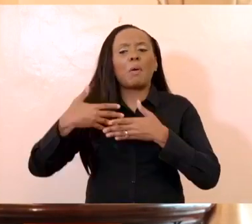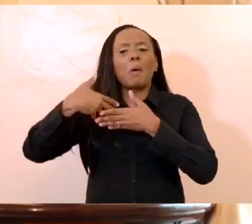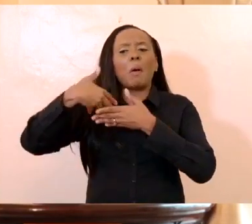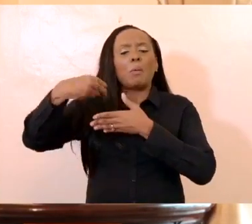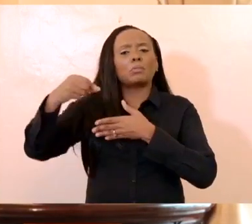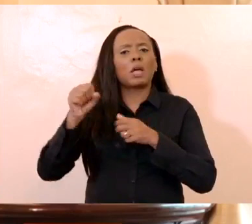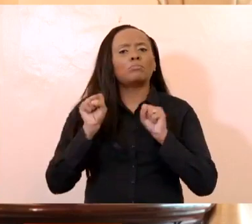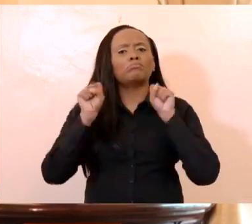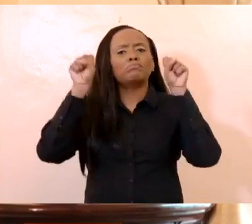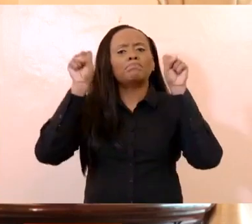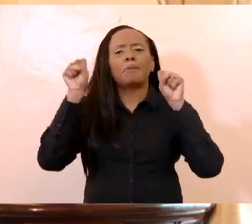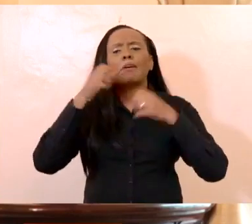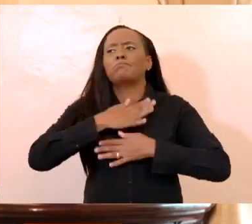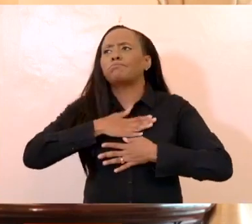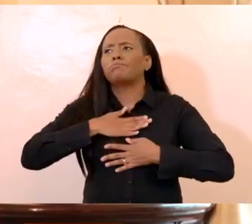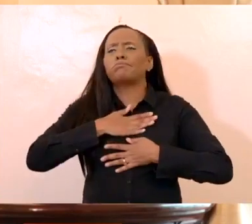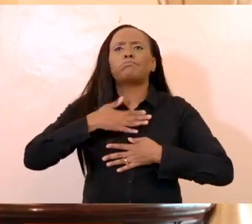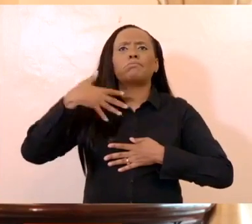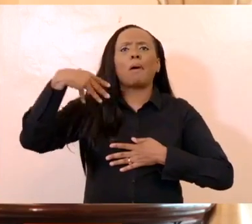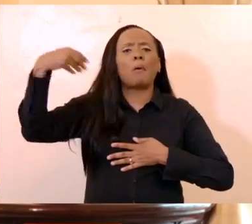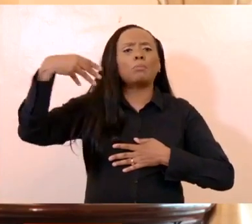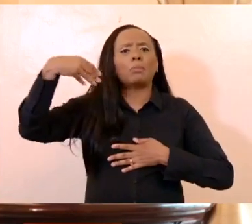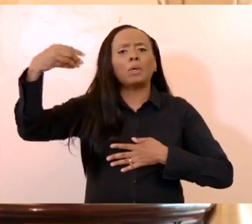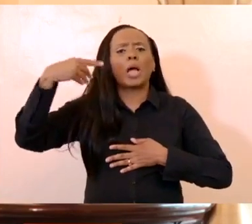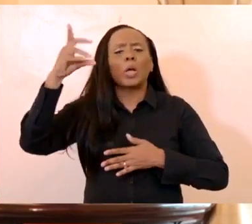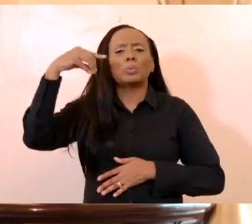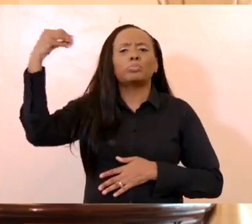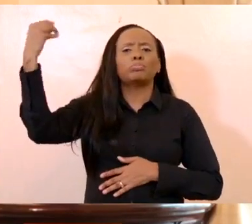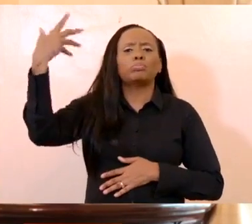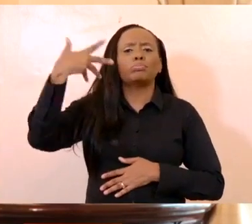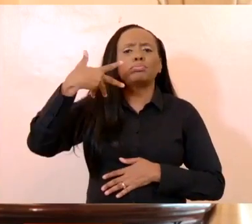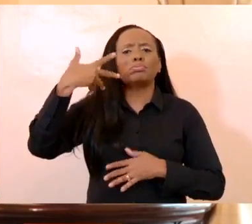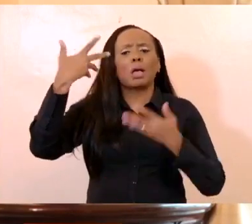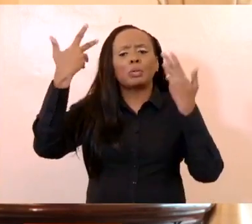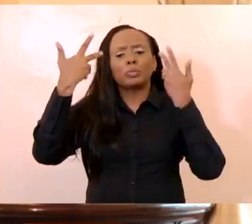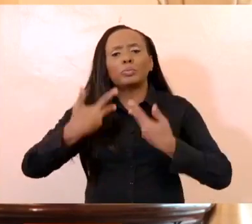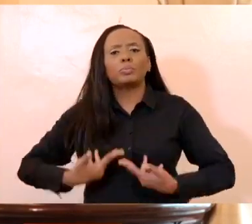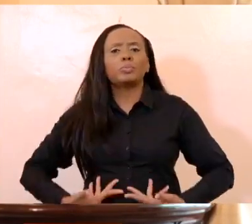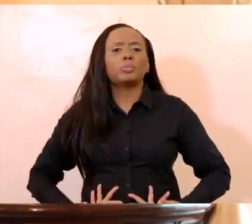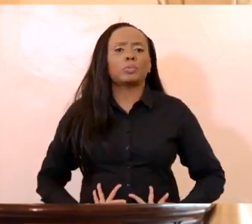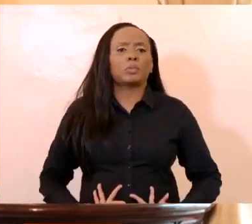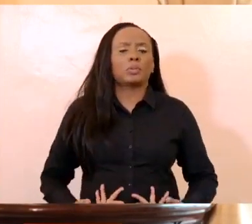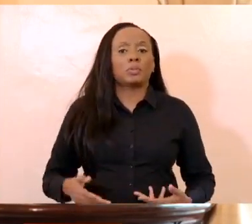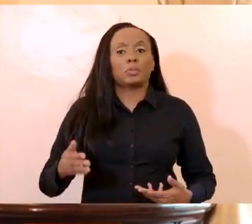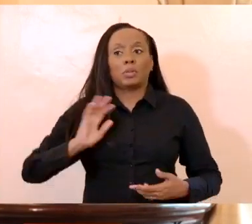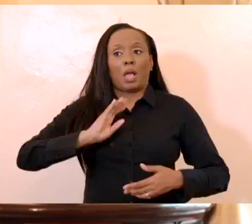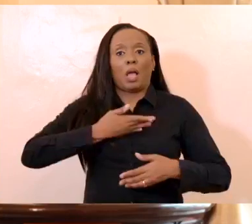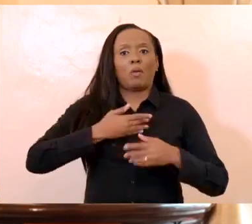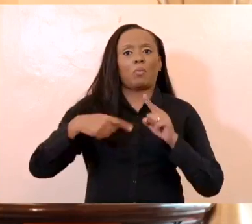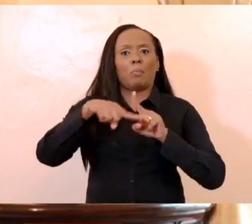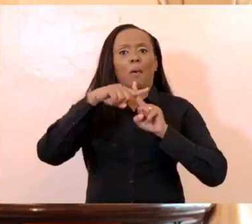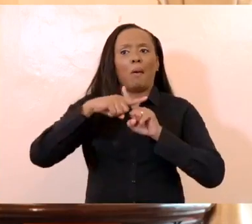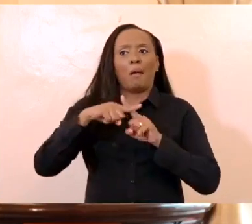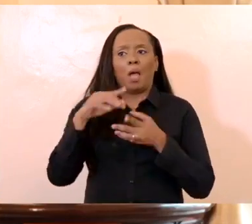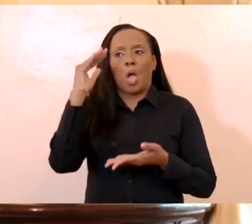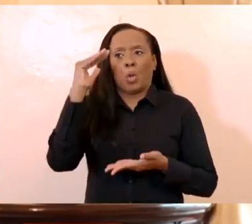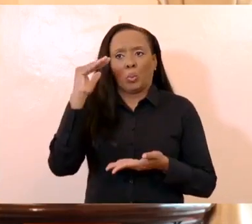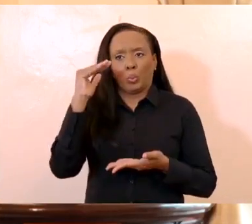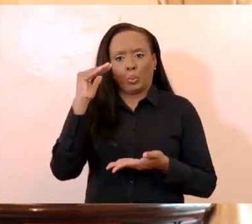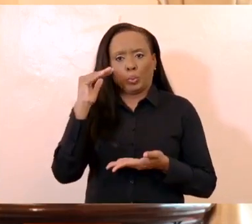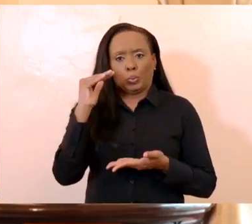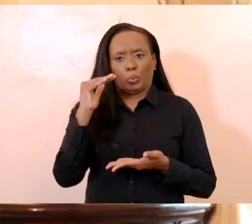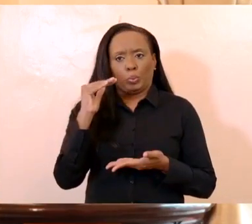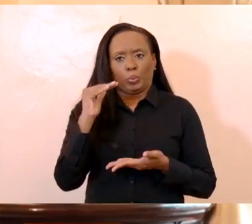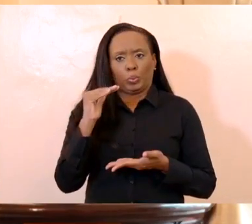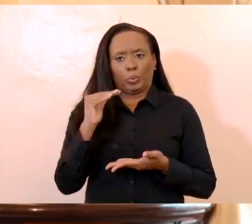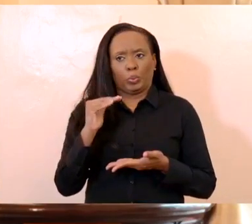because, as I said, the prison being what it is, although our numbers have come down drastically, our positives have come down drastically,